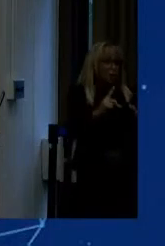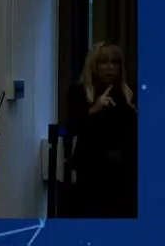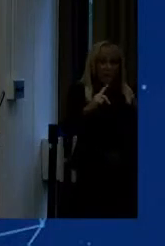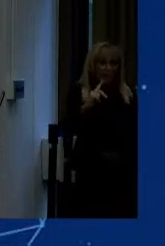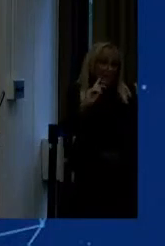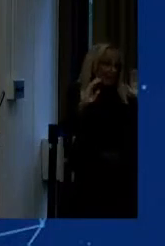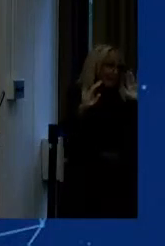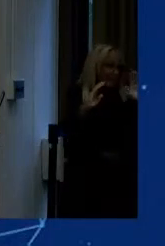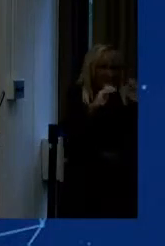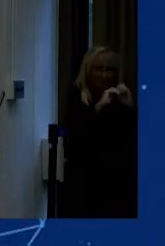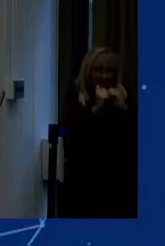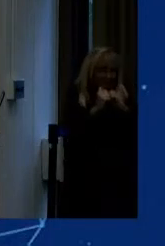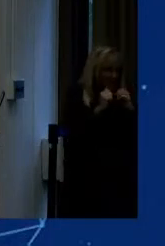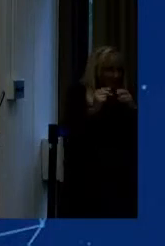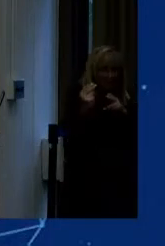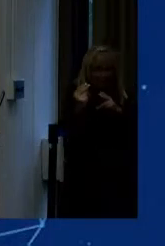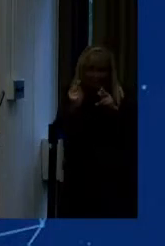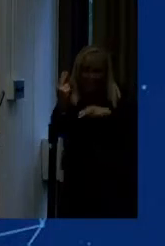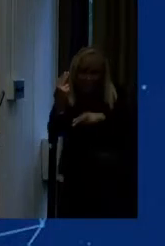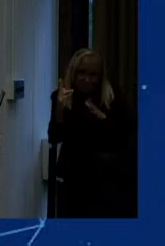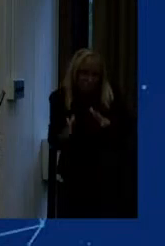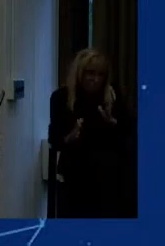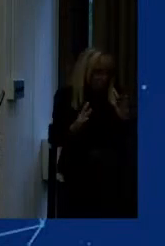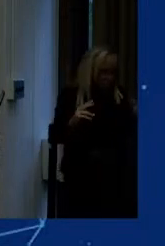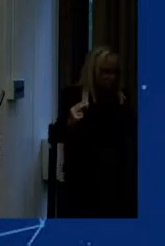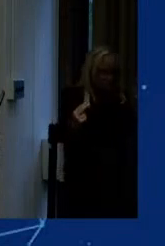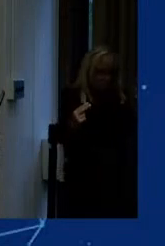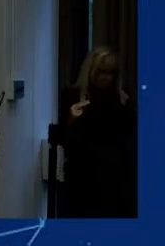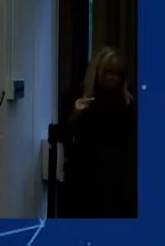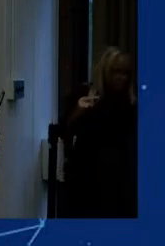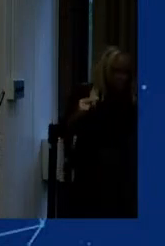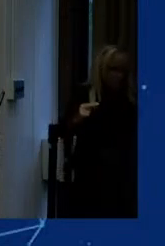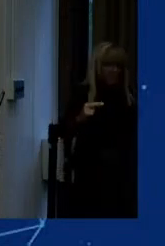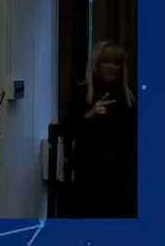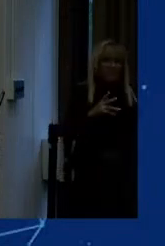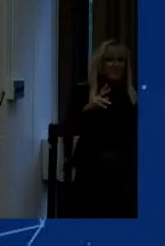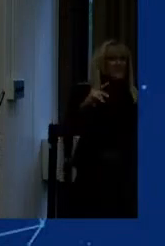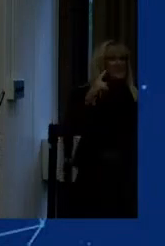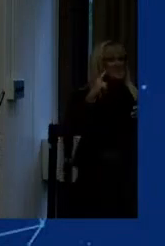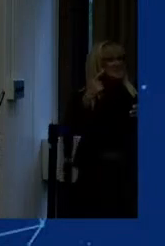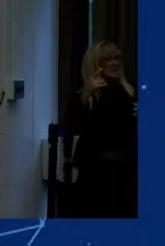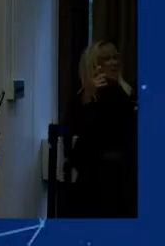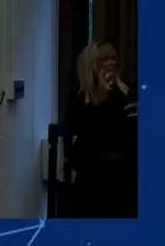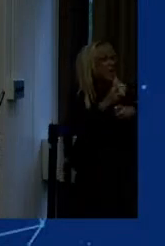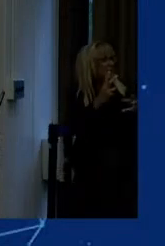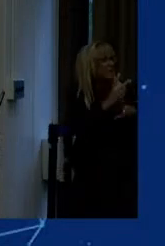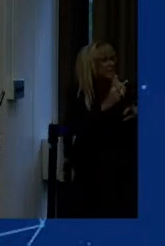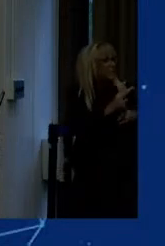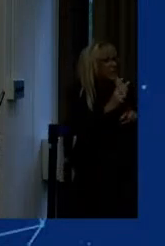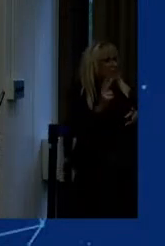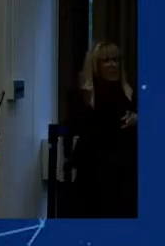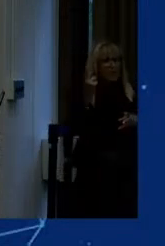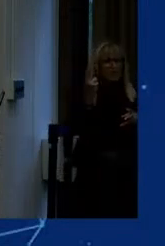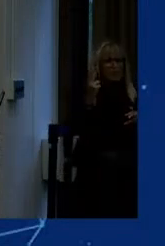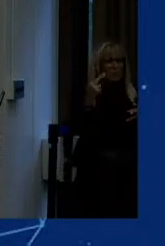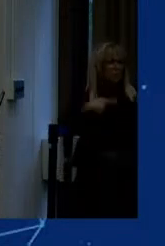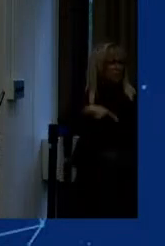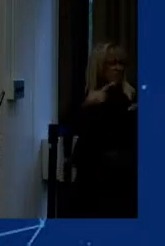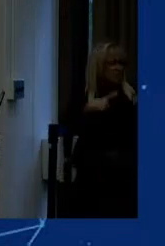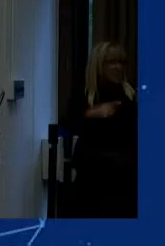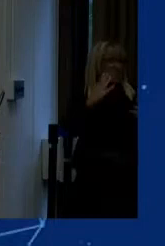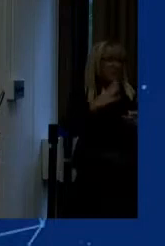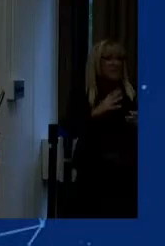historians' views. And so it's not always easy to figure out what the different sides of the historical debate would be. So this is something I'll be urging